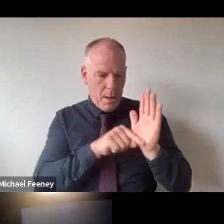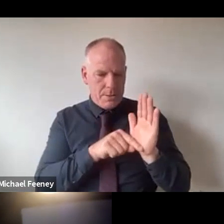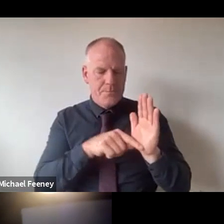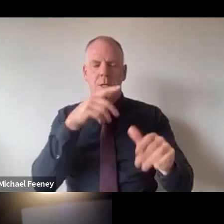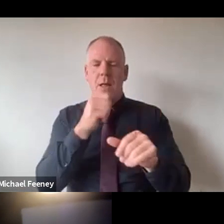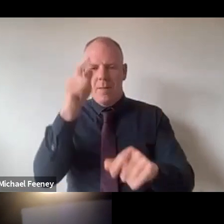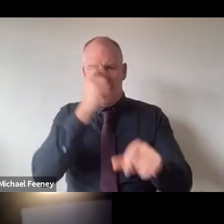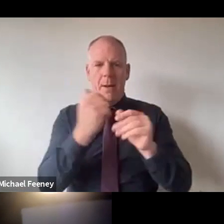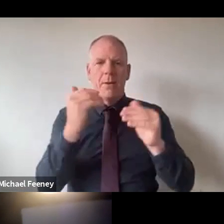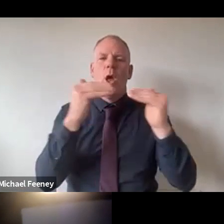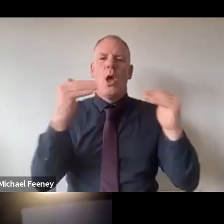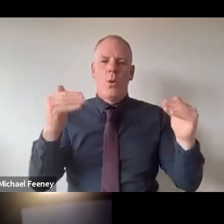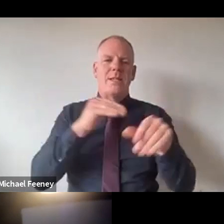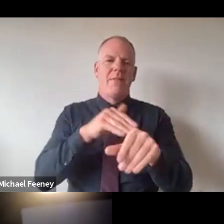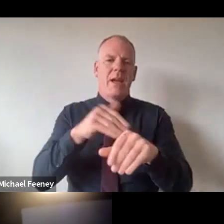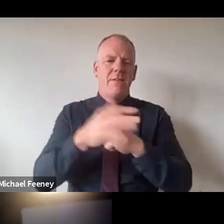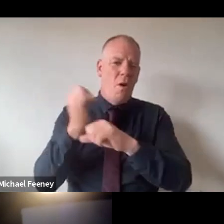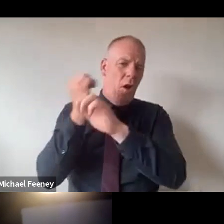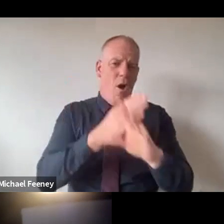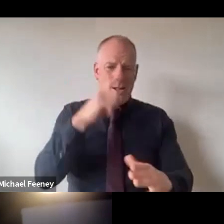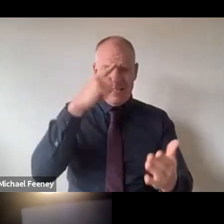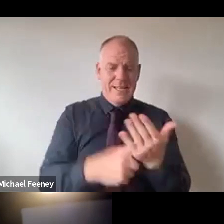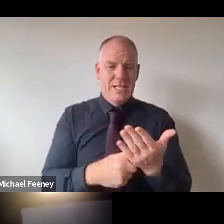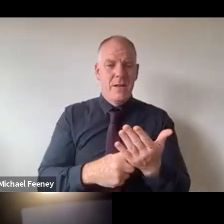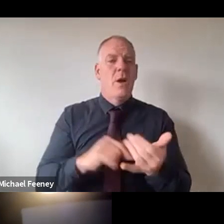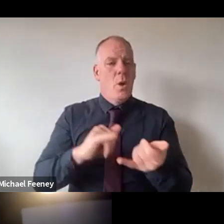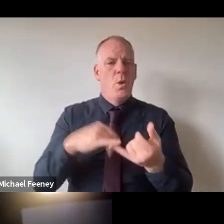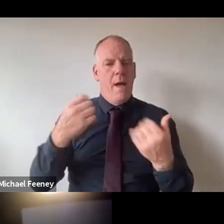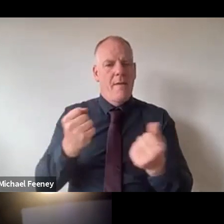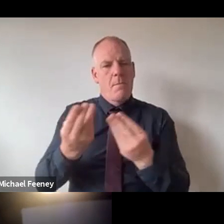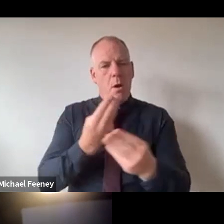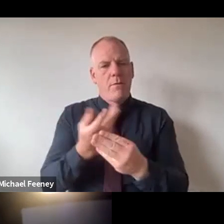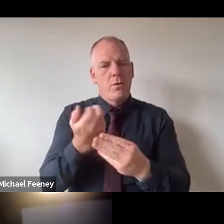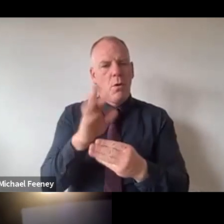of all decisions on people living in poverty or social exclusion.